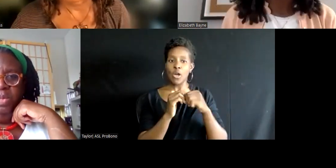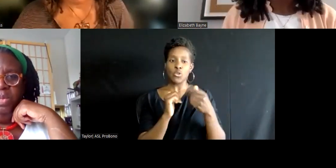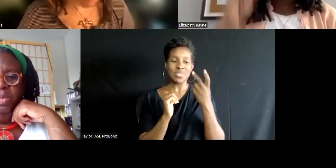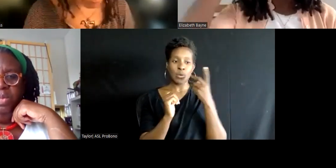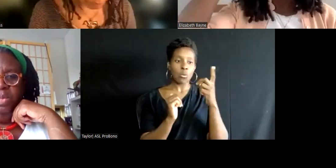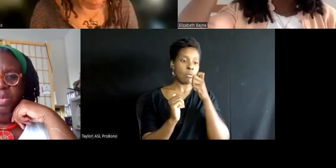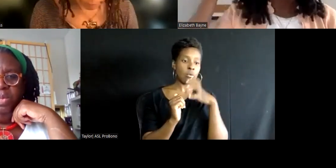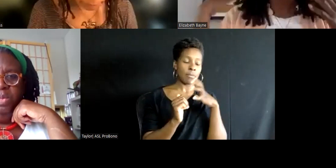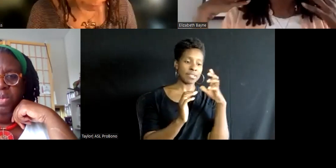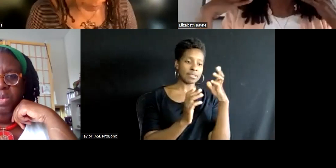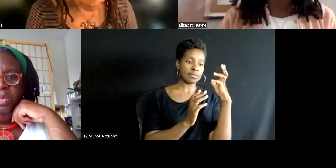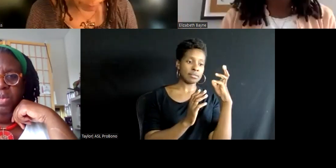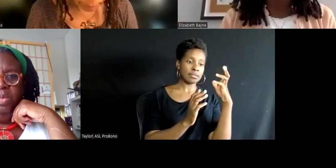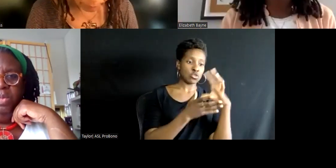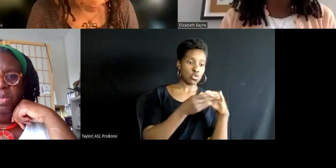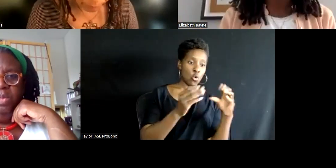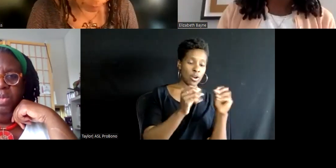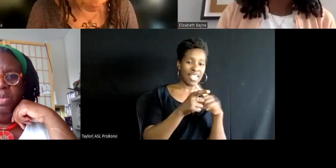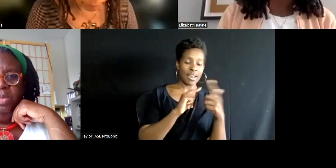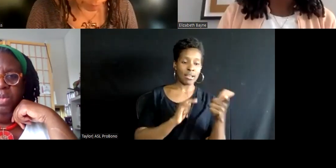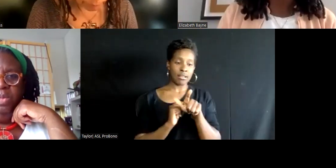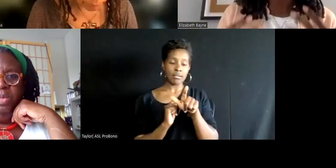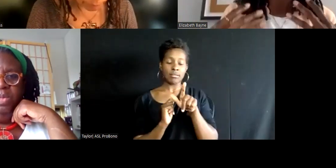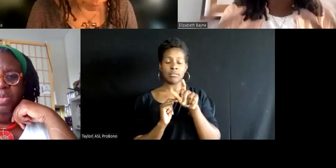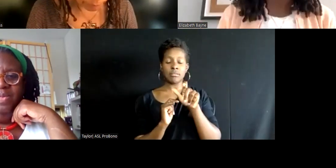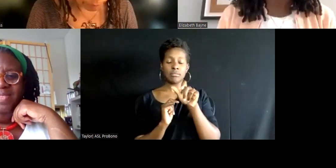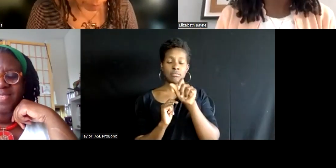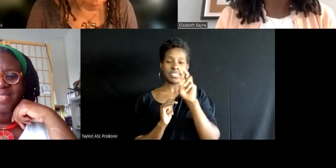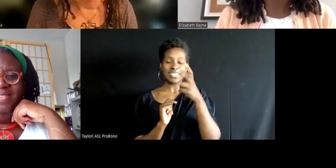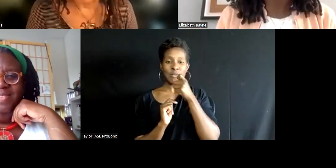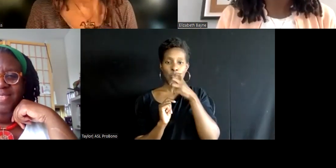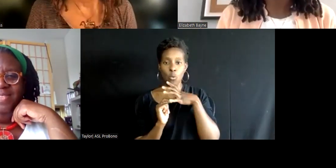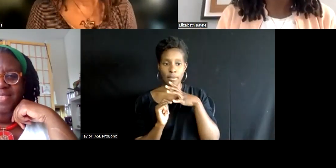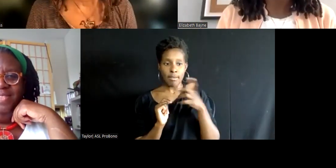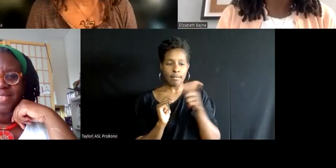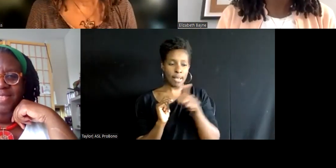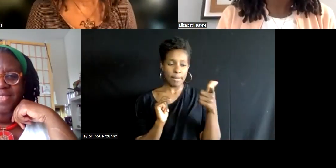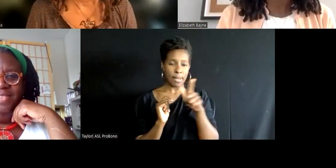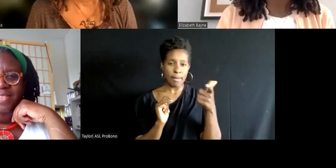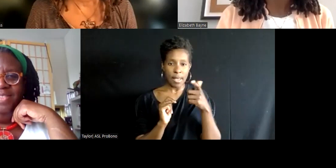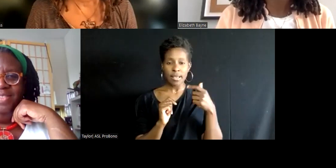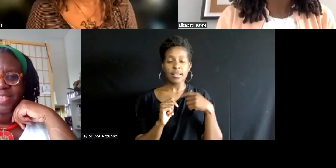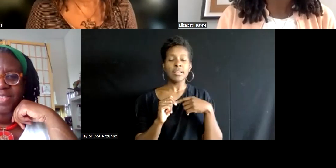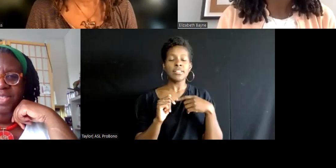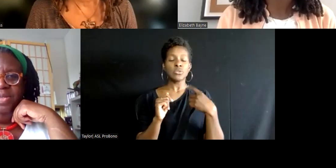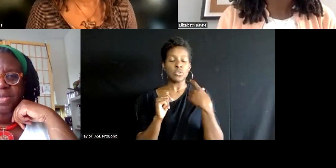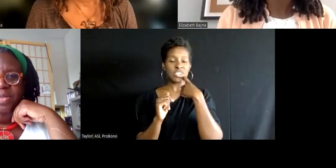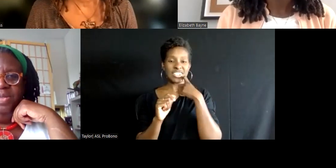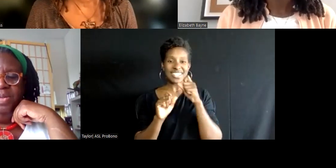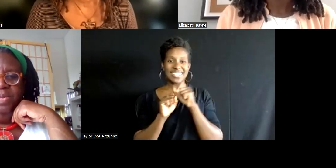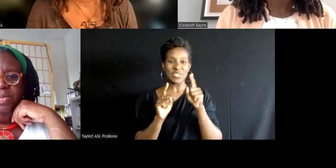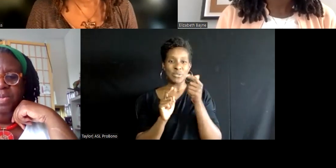stories. And we have got into a film festival. I've been submitting to festivals for the past year, and we're going to